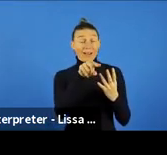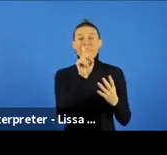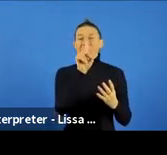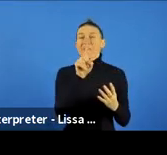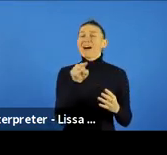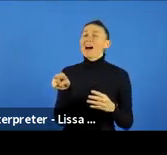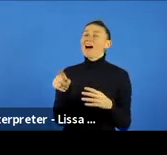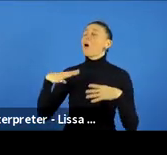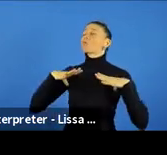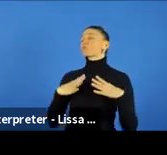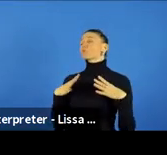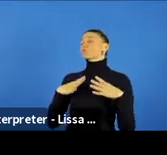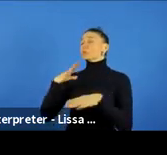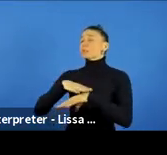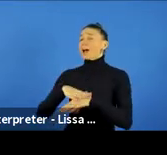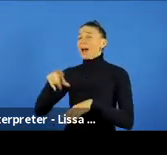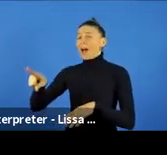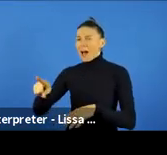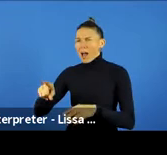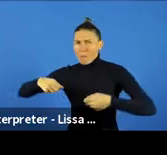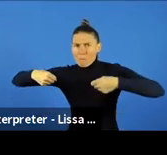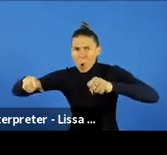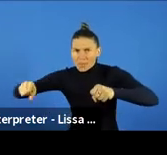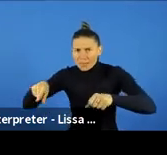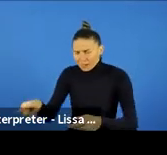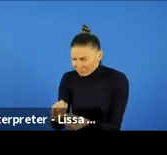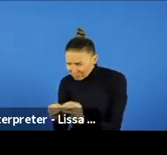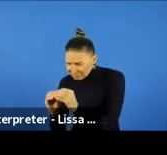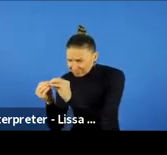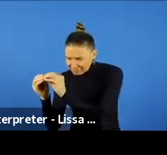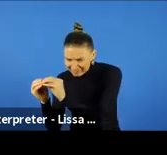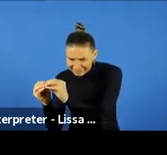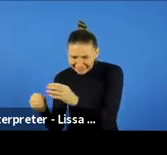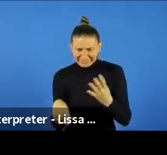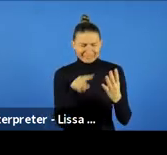man that is building all the hardware for us. I myself am